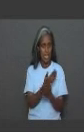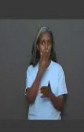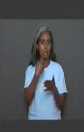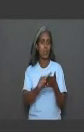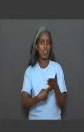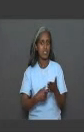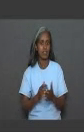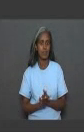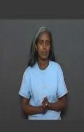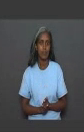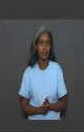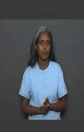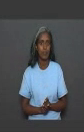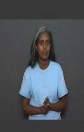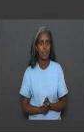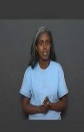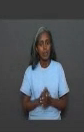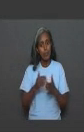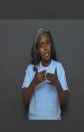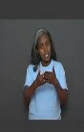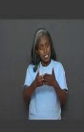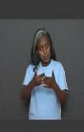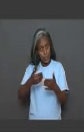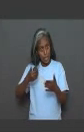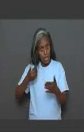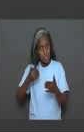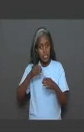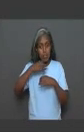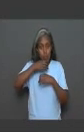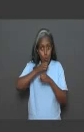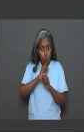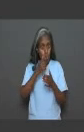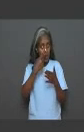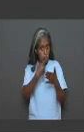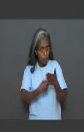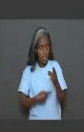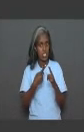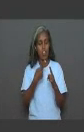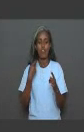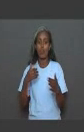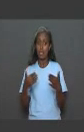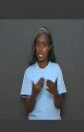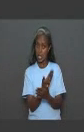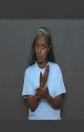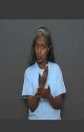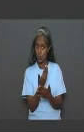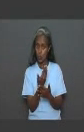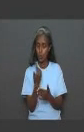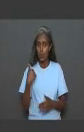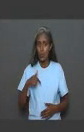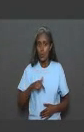the new price. By subtracting the old price from the